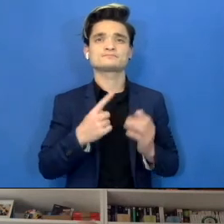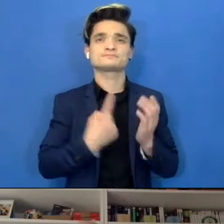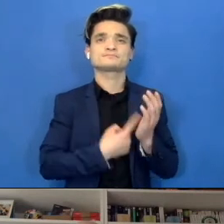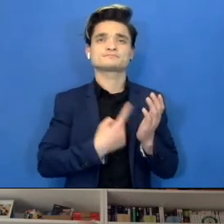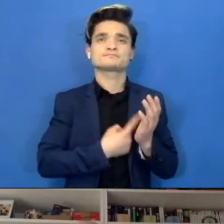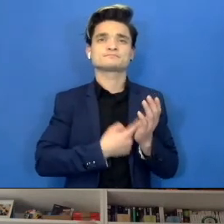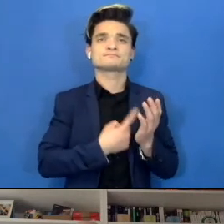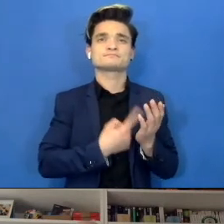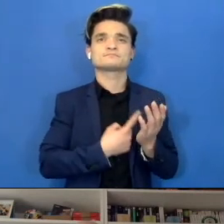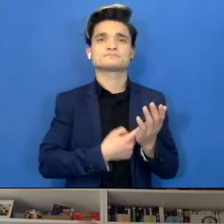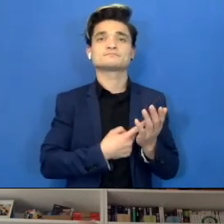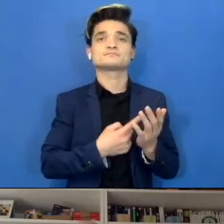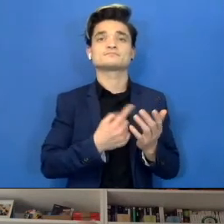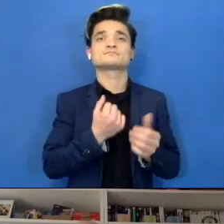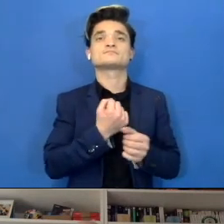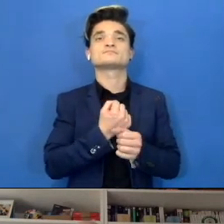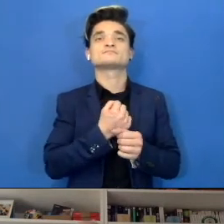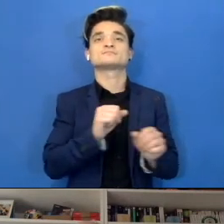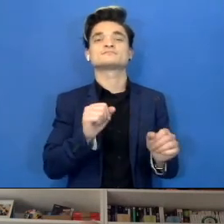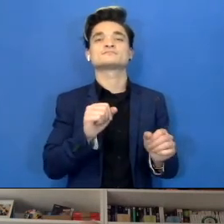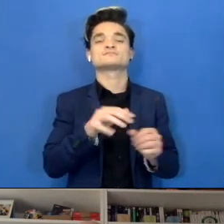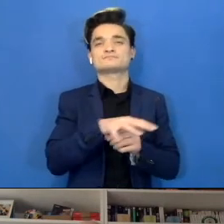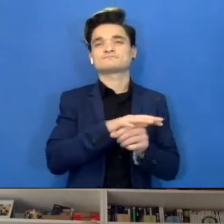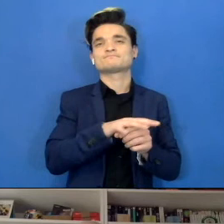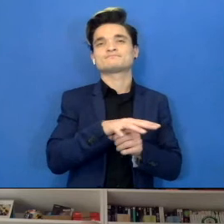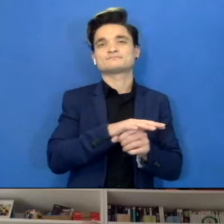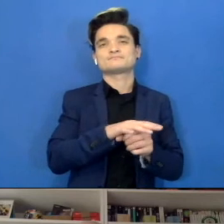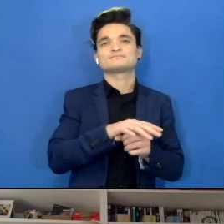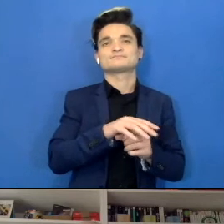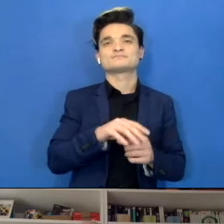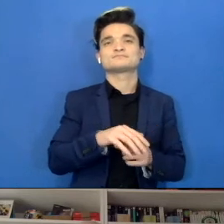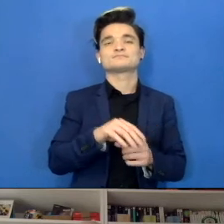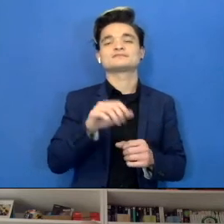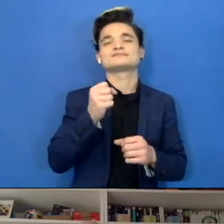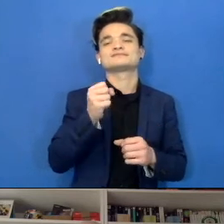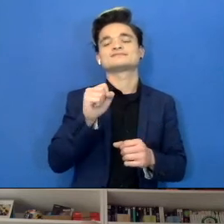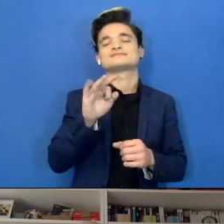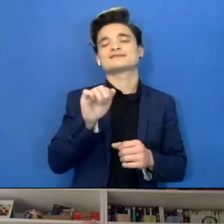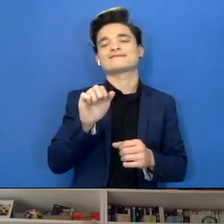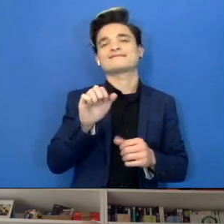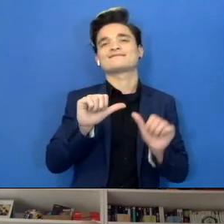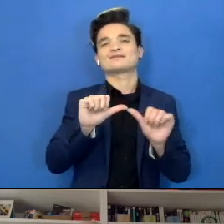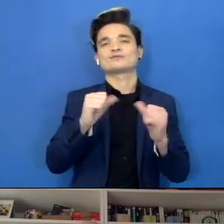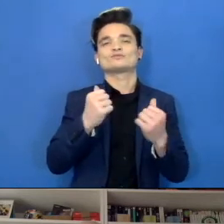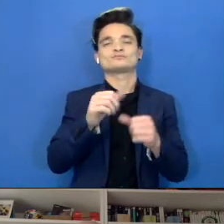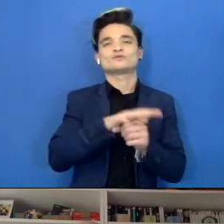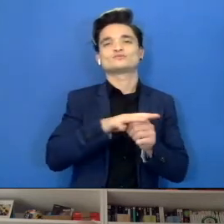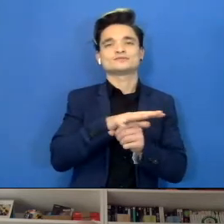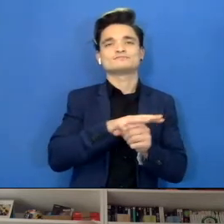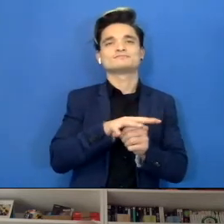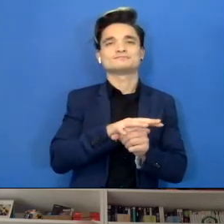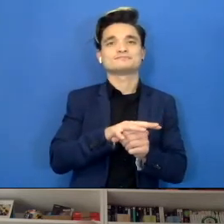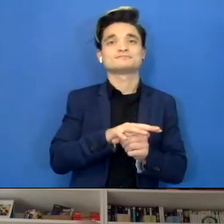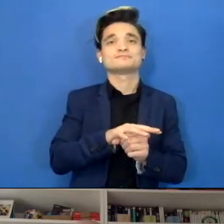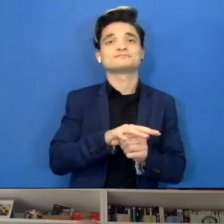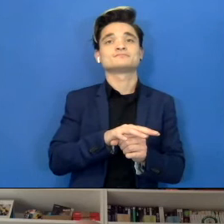And imagine concentric circles, right? So the middle will be the safe zone, the comfort zone, the place where you're comfortable, where you're okay, everything